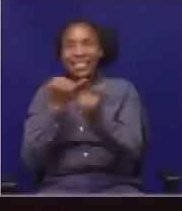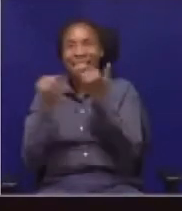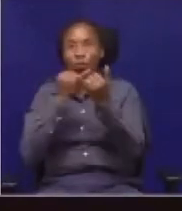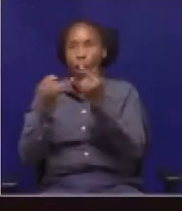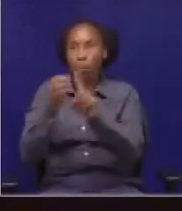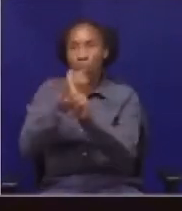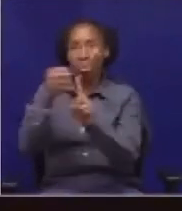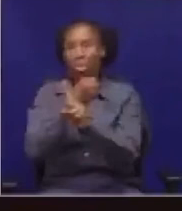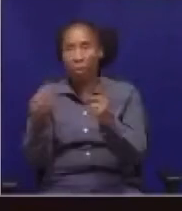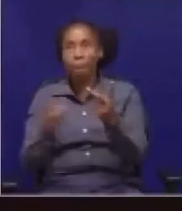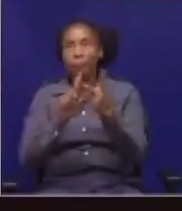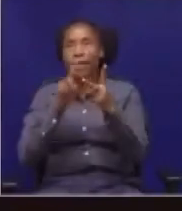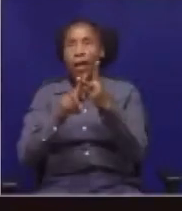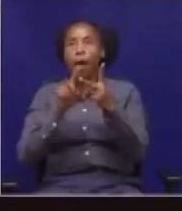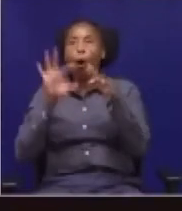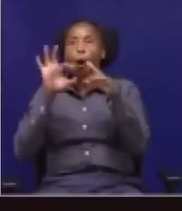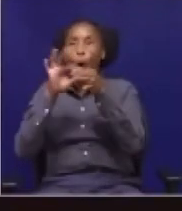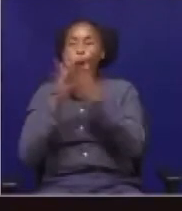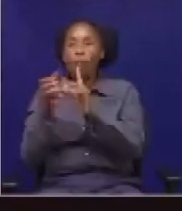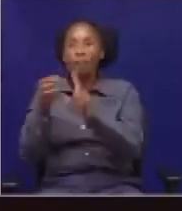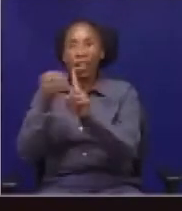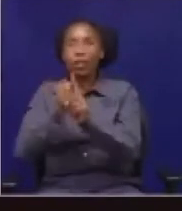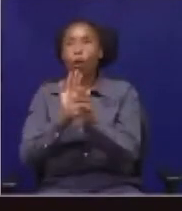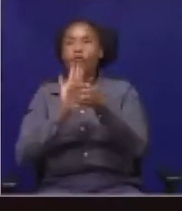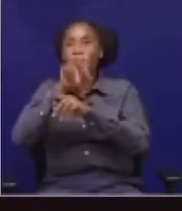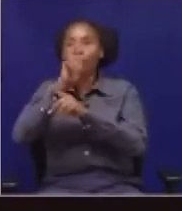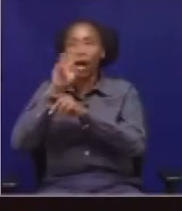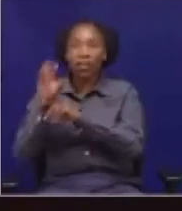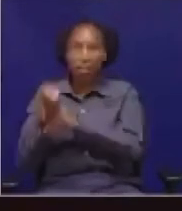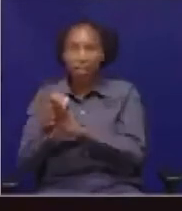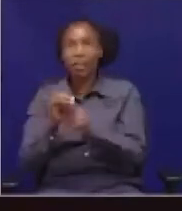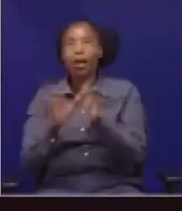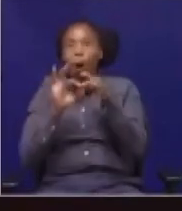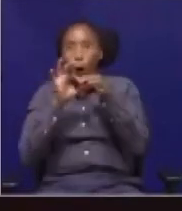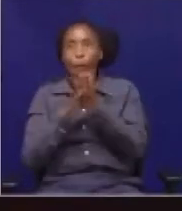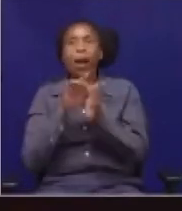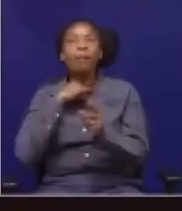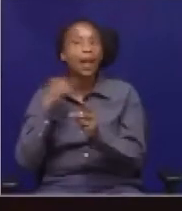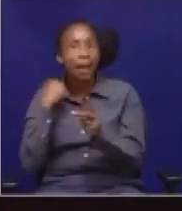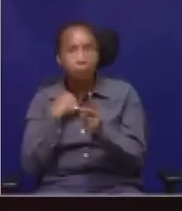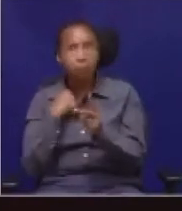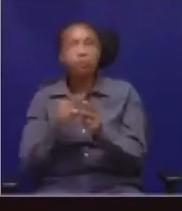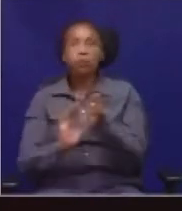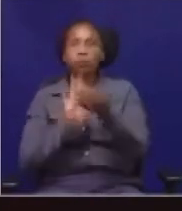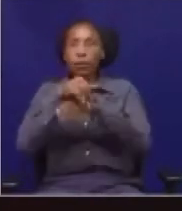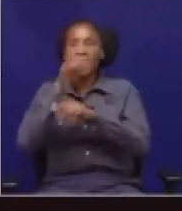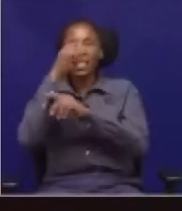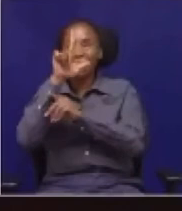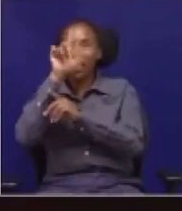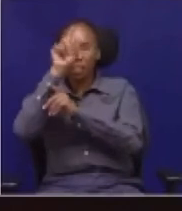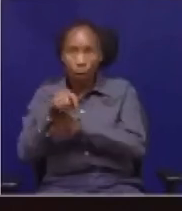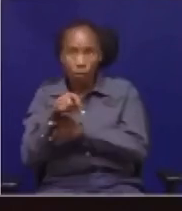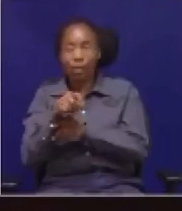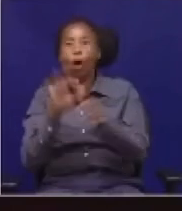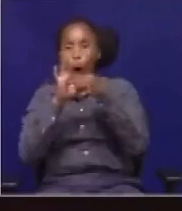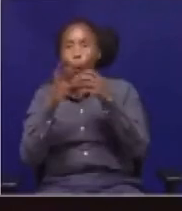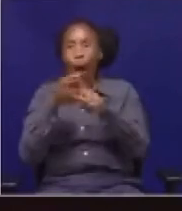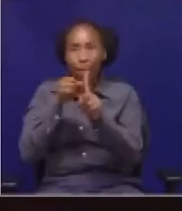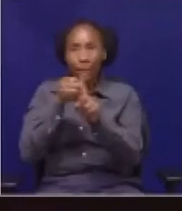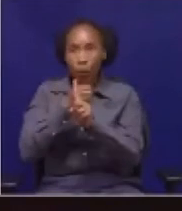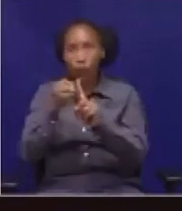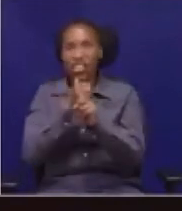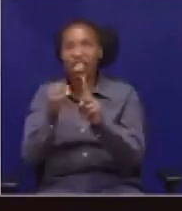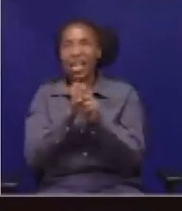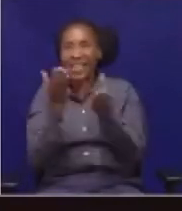over 200 domestic violence murder charges, and over 7,000 domestic violence cases. And this